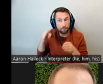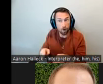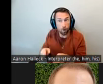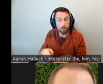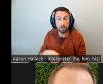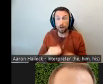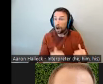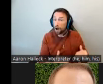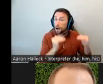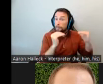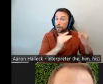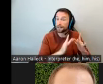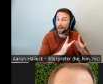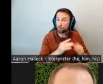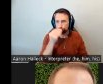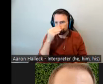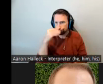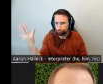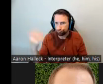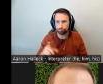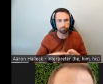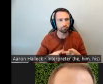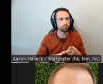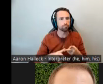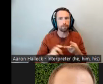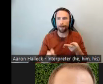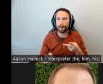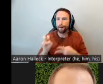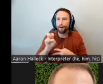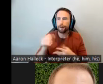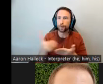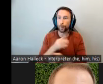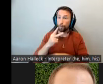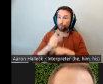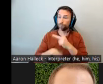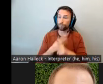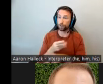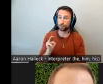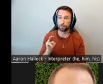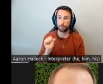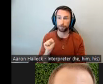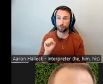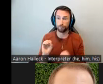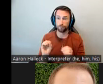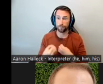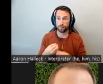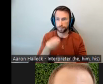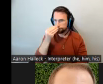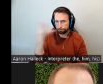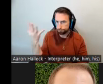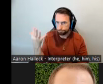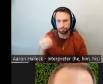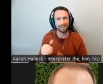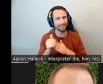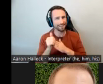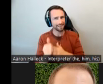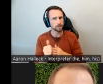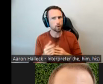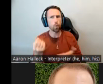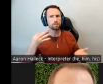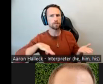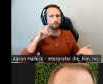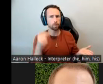we moved into a new version of Microsoft Office. They want to know, what's in it for me? What am I getting out of this? And how are you going to help me meet